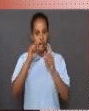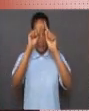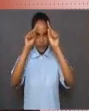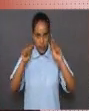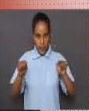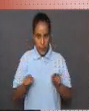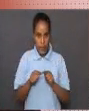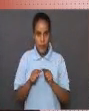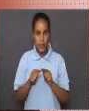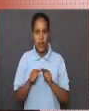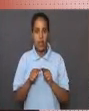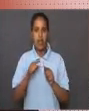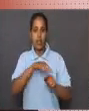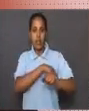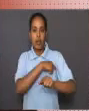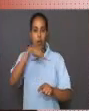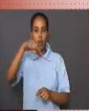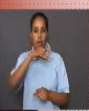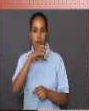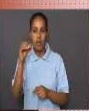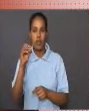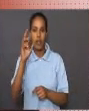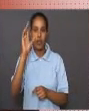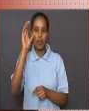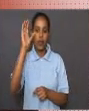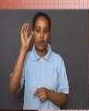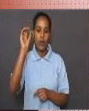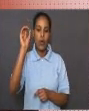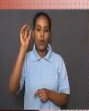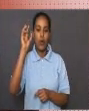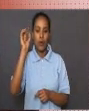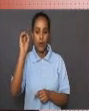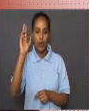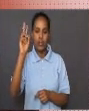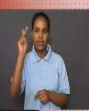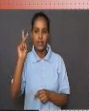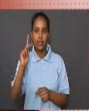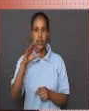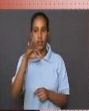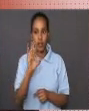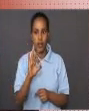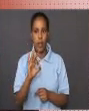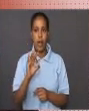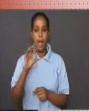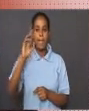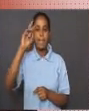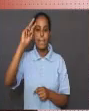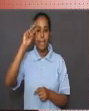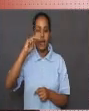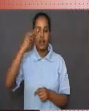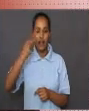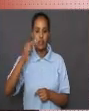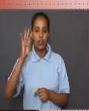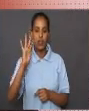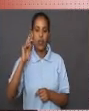Erlenmeyer flask, a thermometer, and a cork. We also require